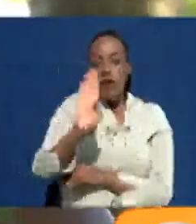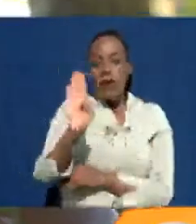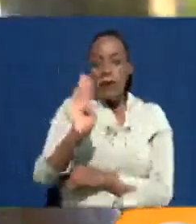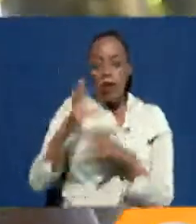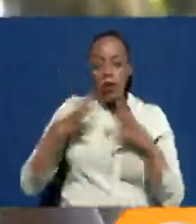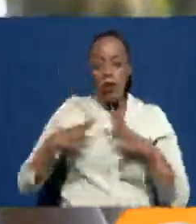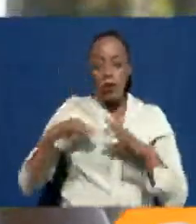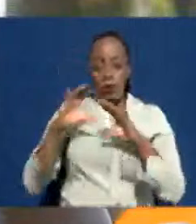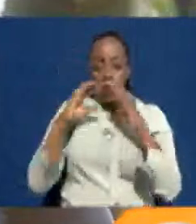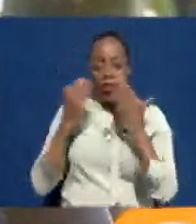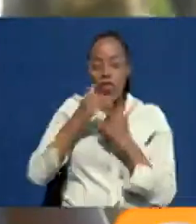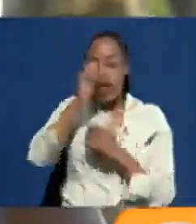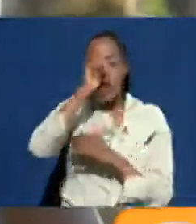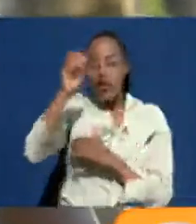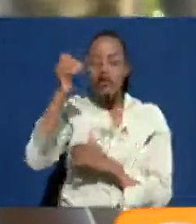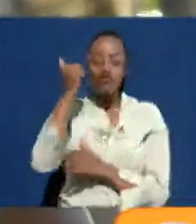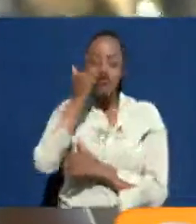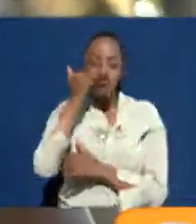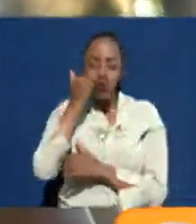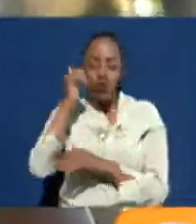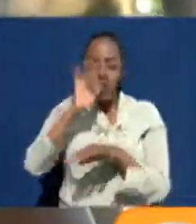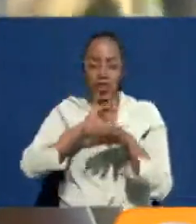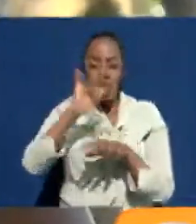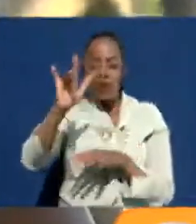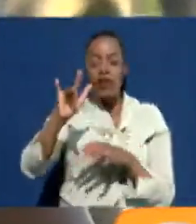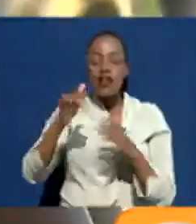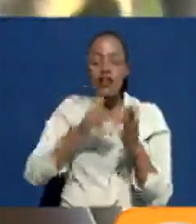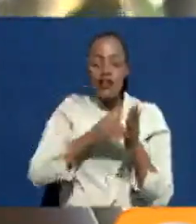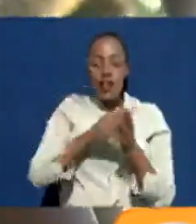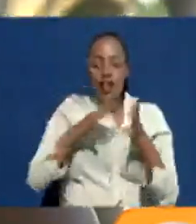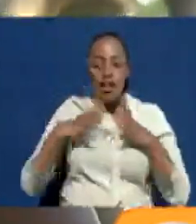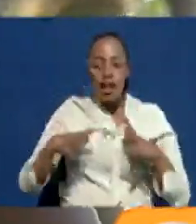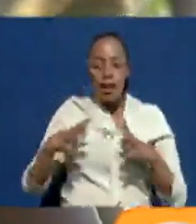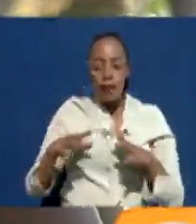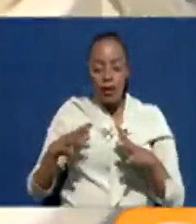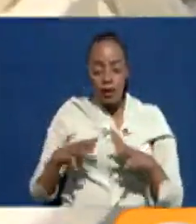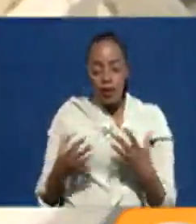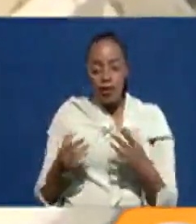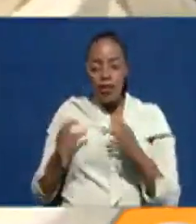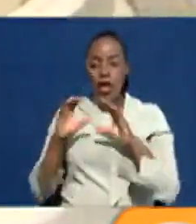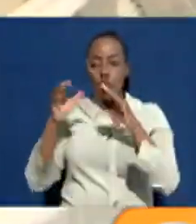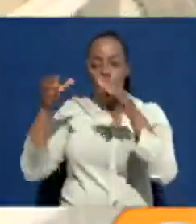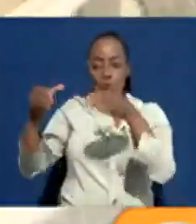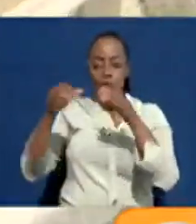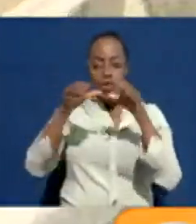globally. Neglected diseases usually affect vulnerable people in the population.